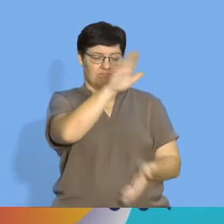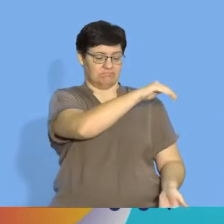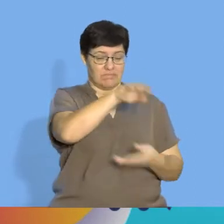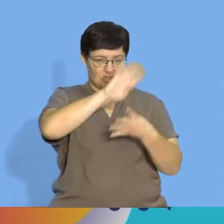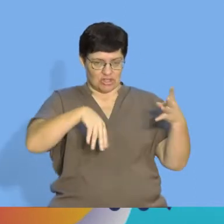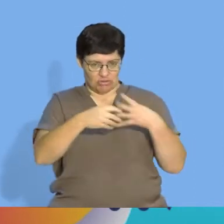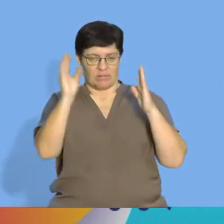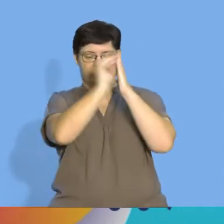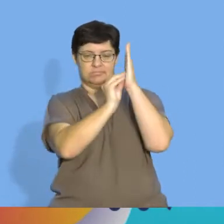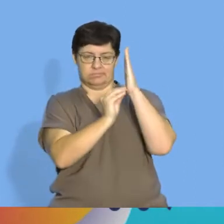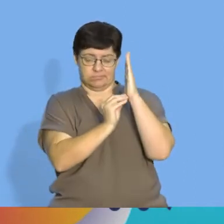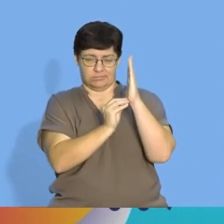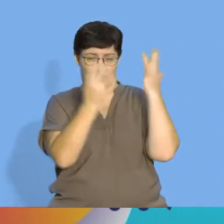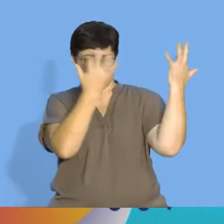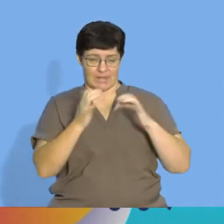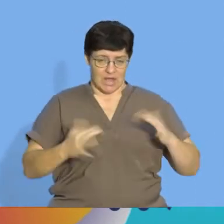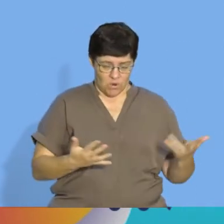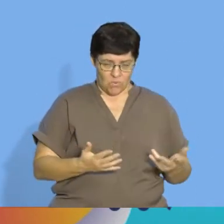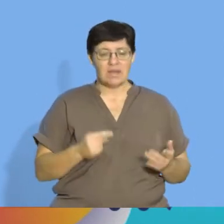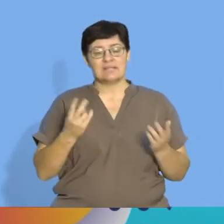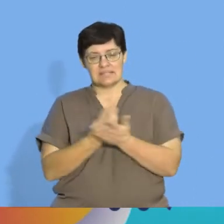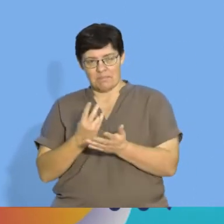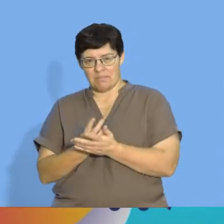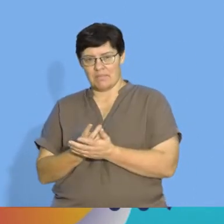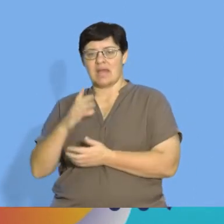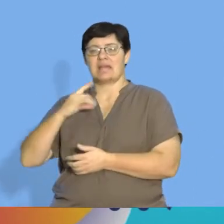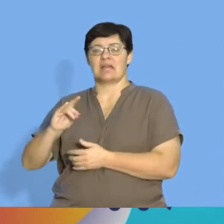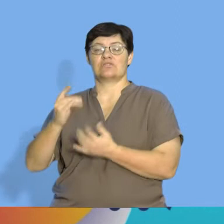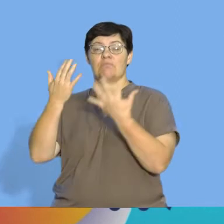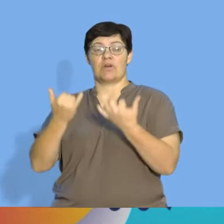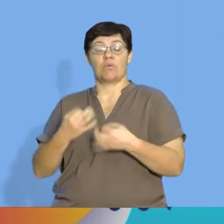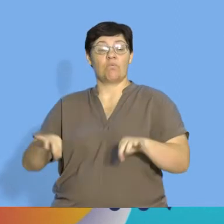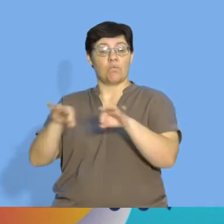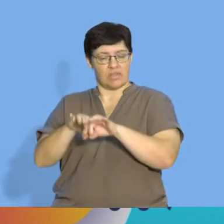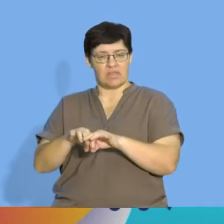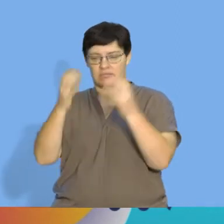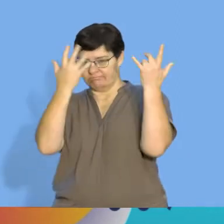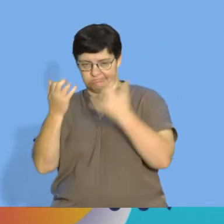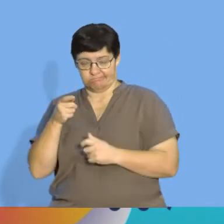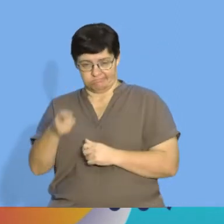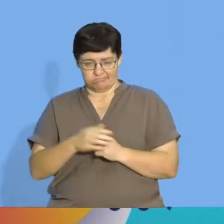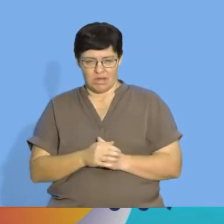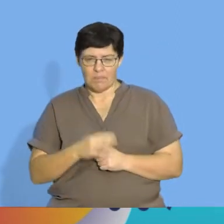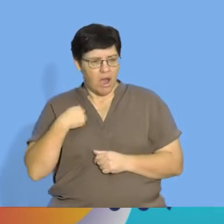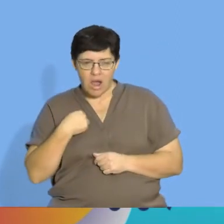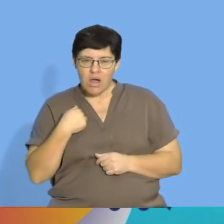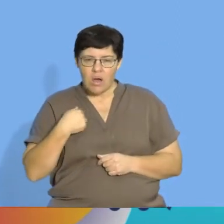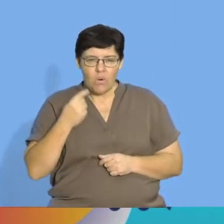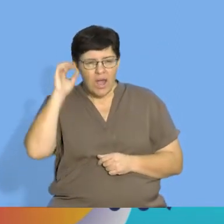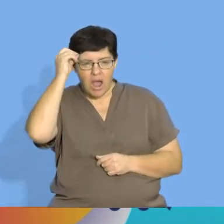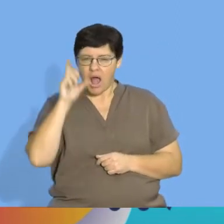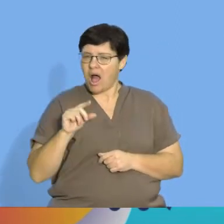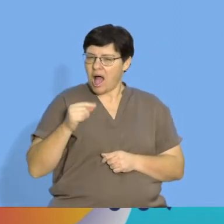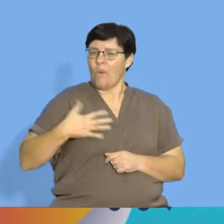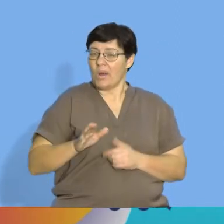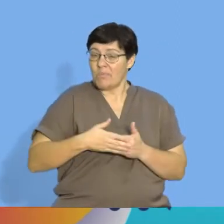a debtors collection schedule and some figures that you need to complete the cash budget with. I'm sure we've piqued your interest